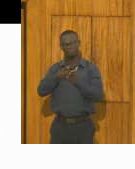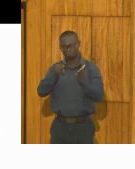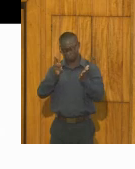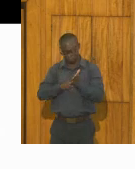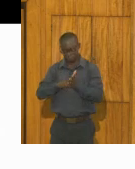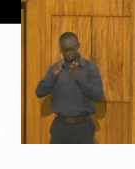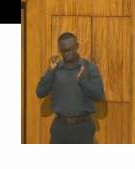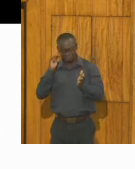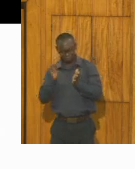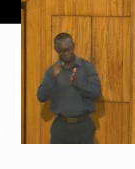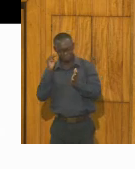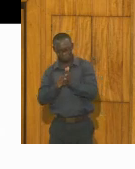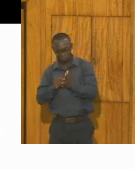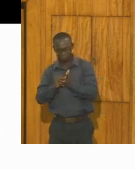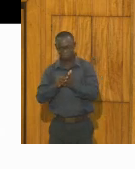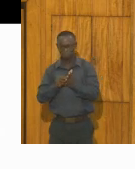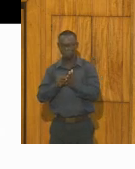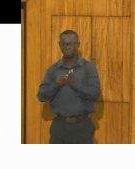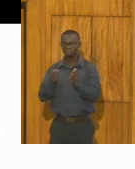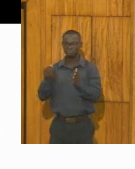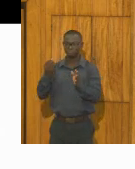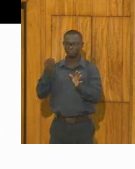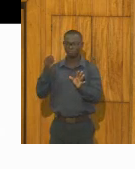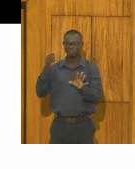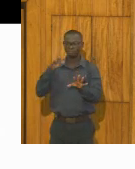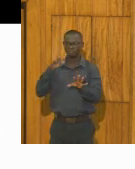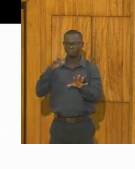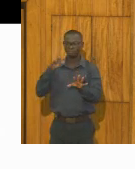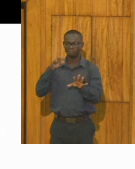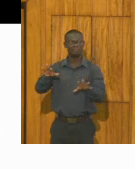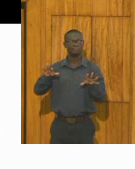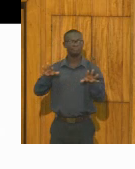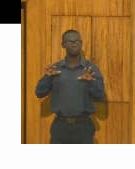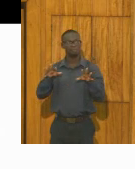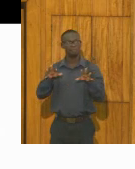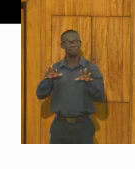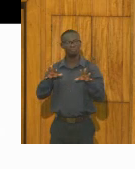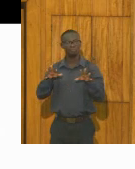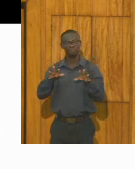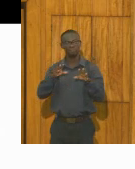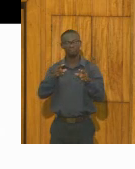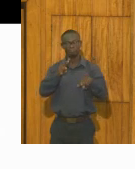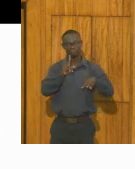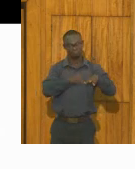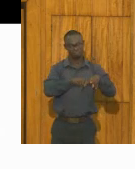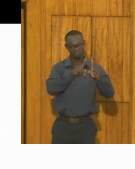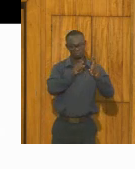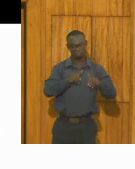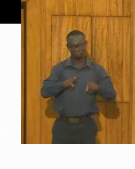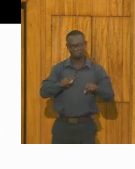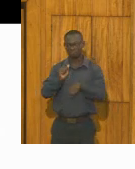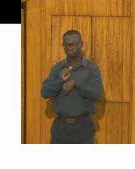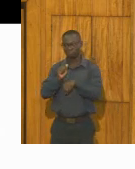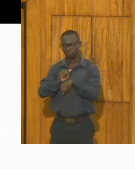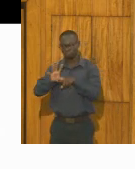monitoring, integrating dual testing into routine ANC and HIV testing services workflows,